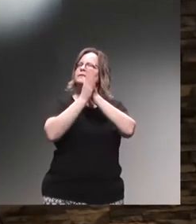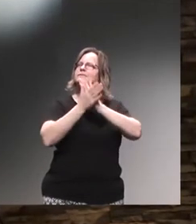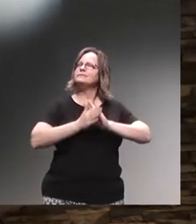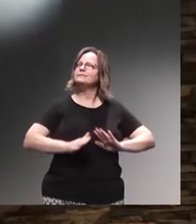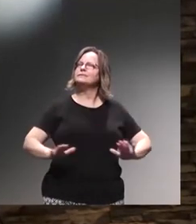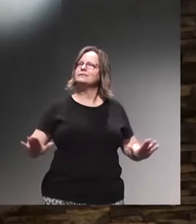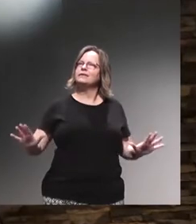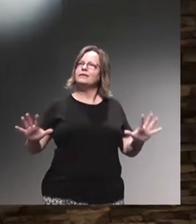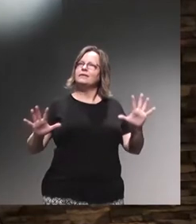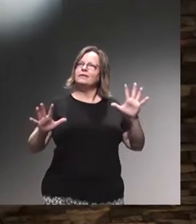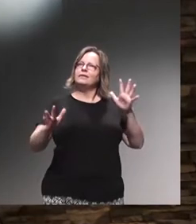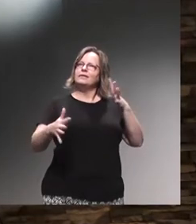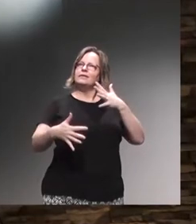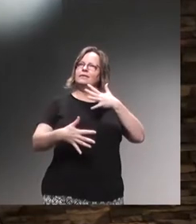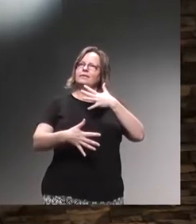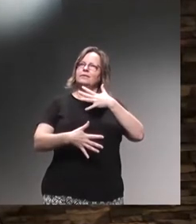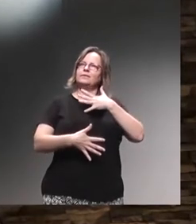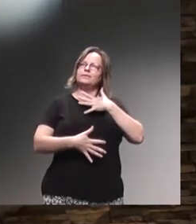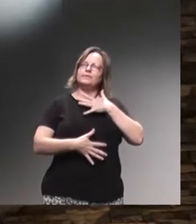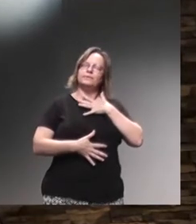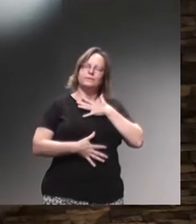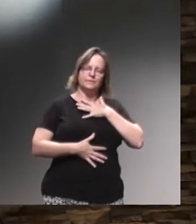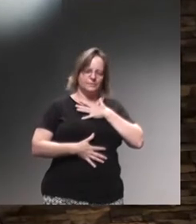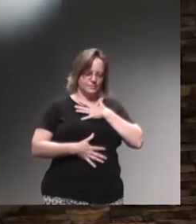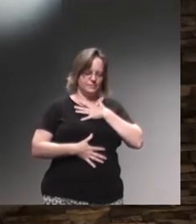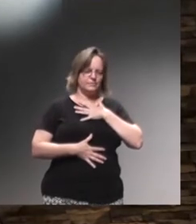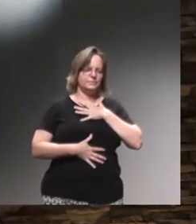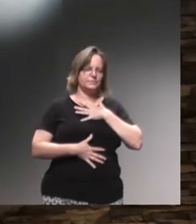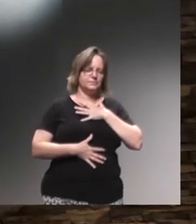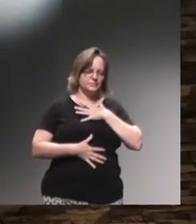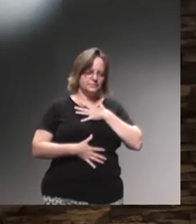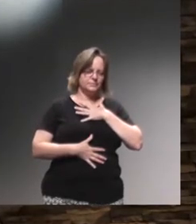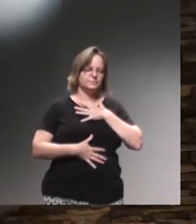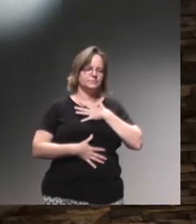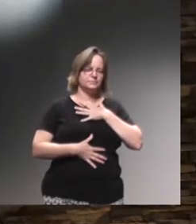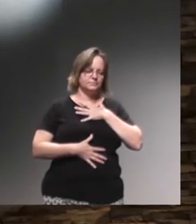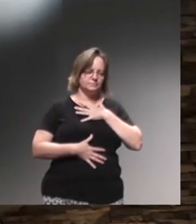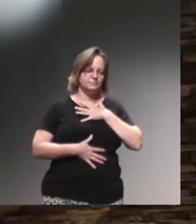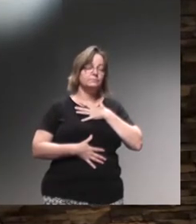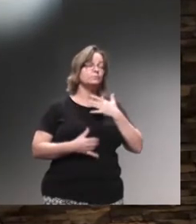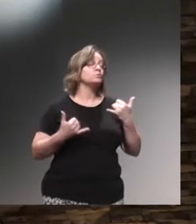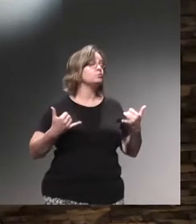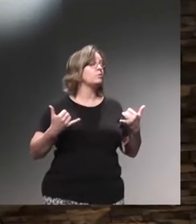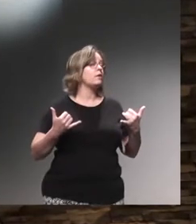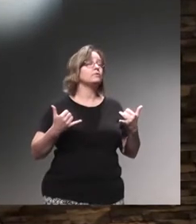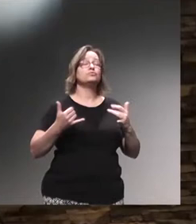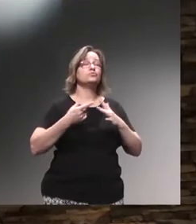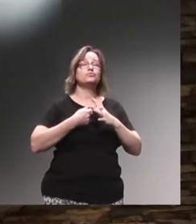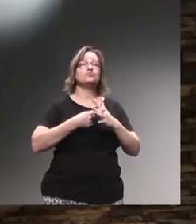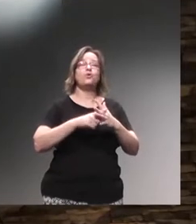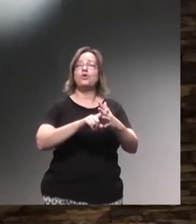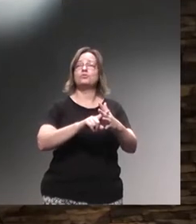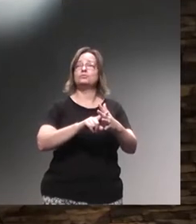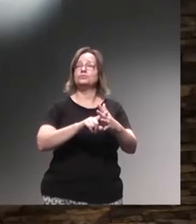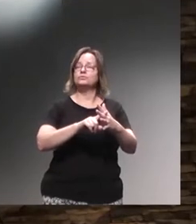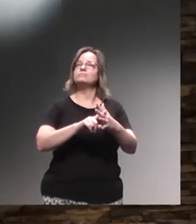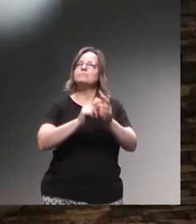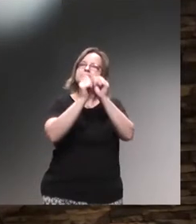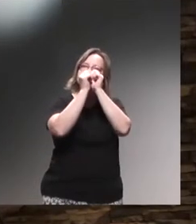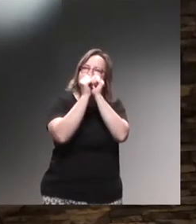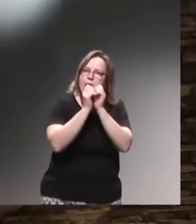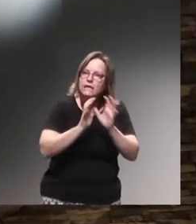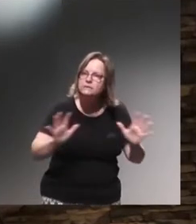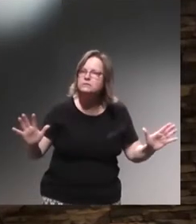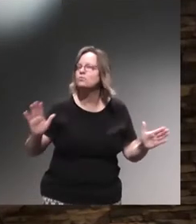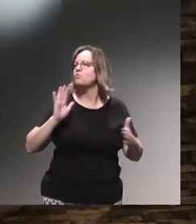And we begin this day by blessing all of our dear fathers, those